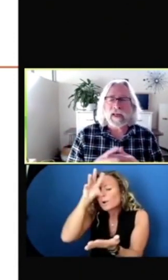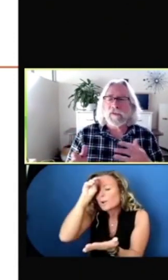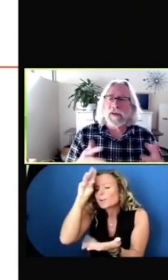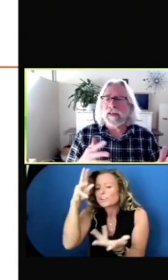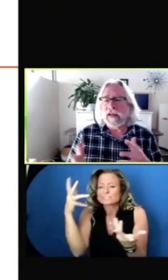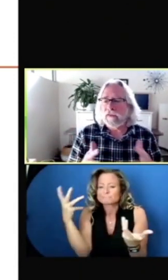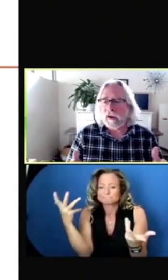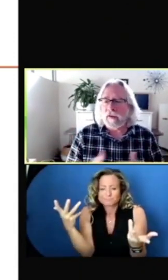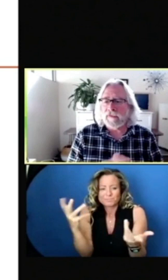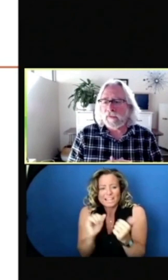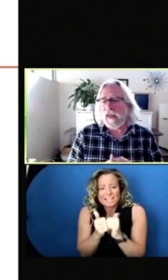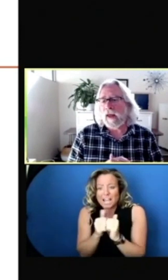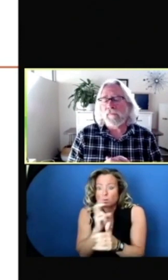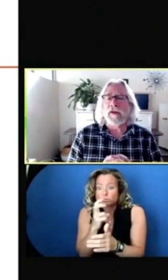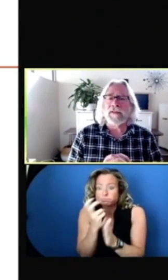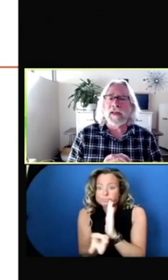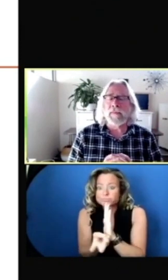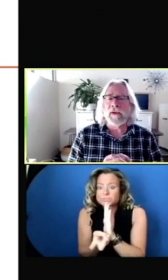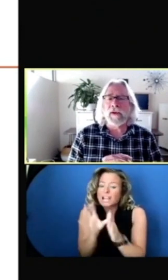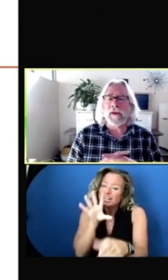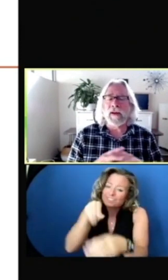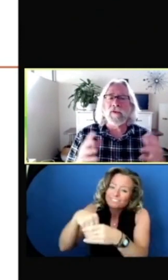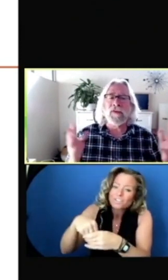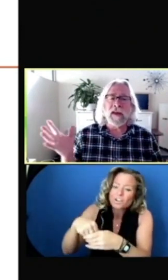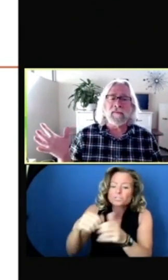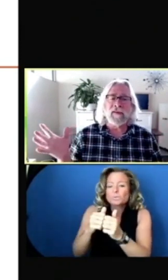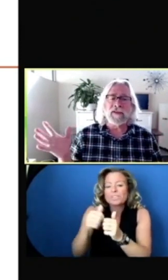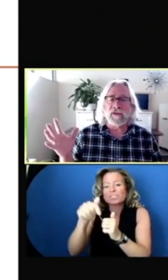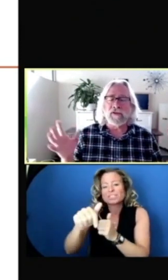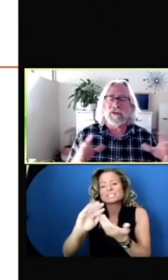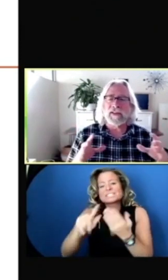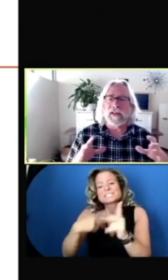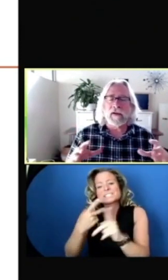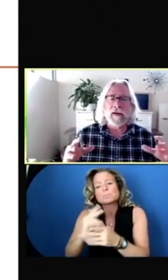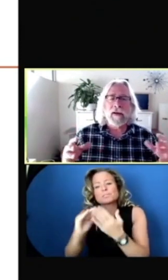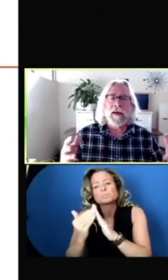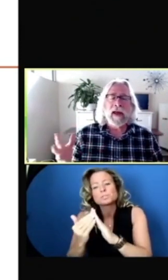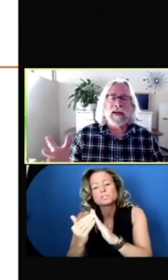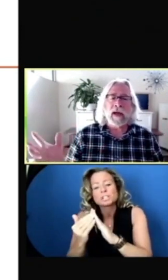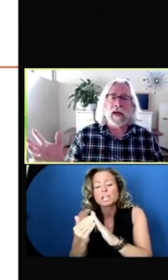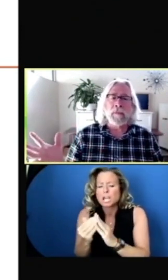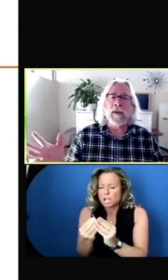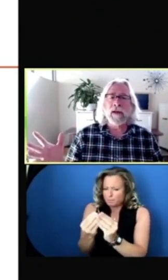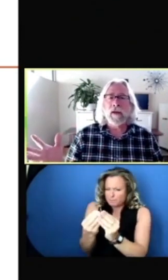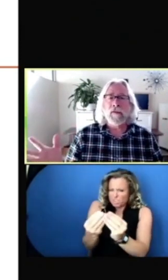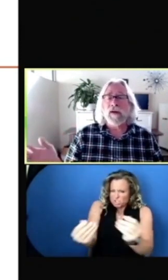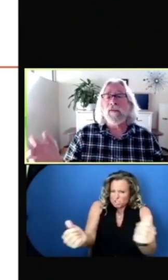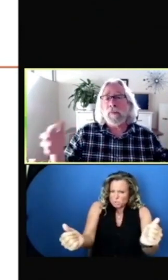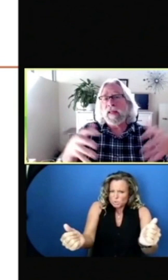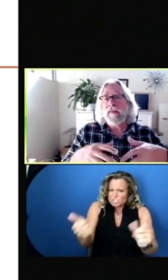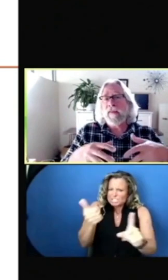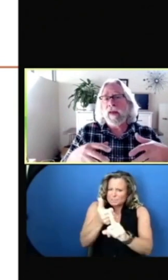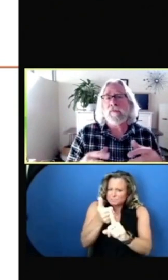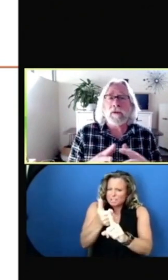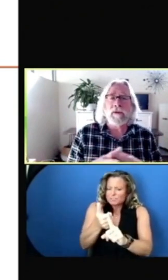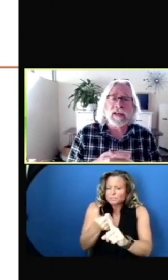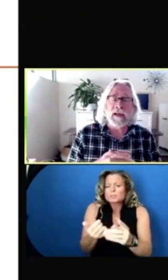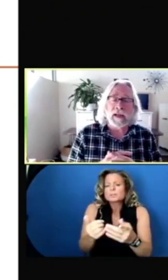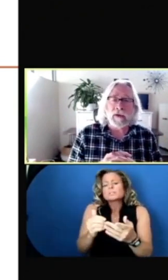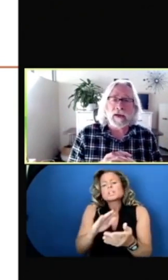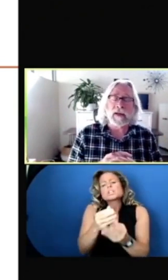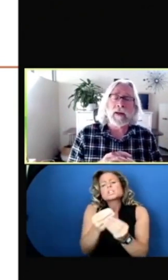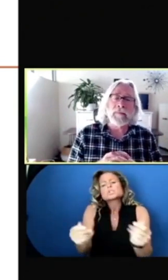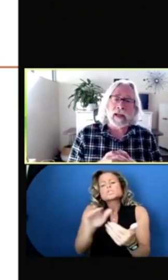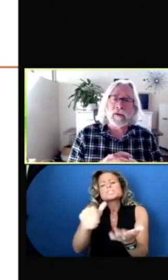and ways for you to get involved with the health literacy community. But if you think of the Solution Center as a hub for everybody in the health